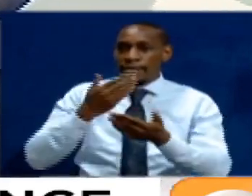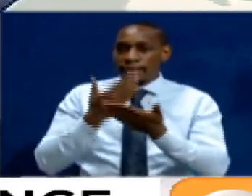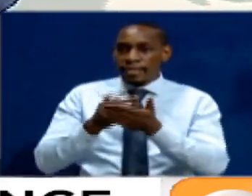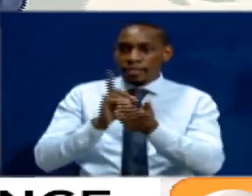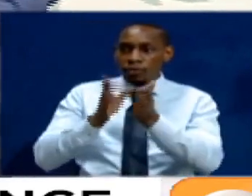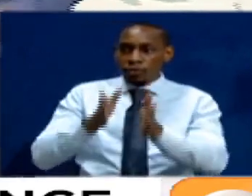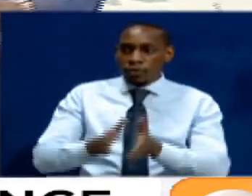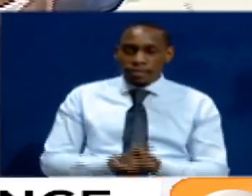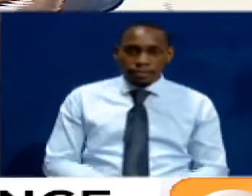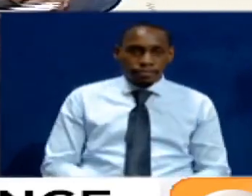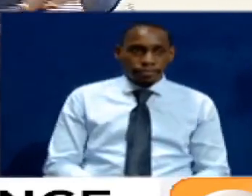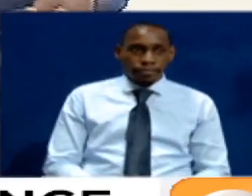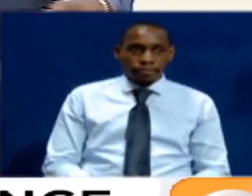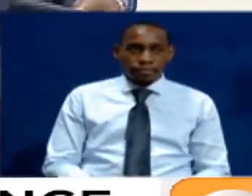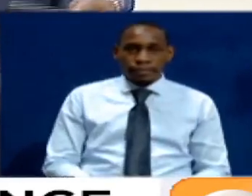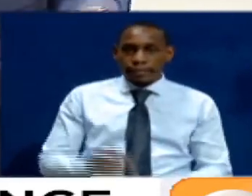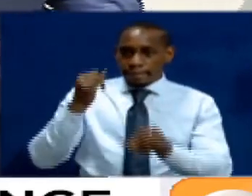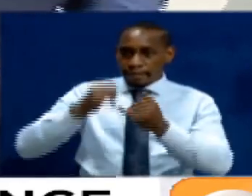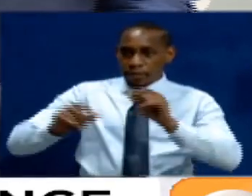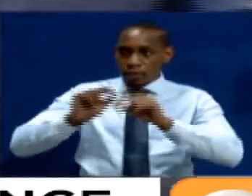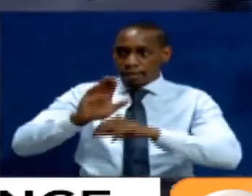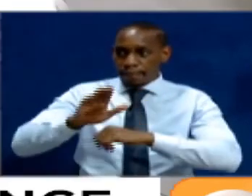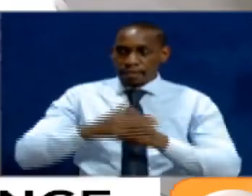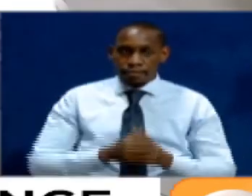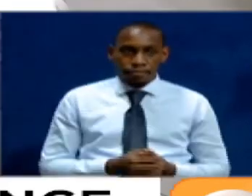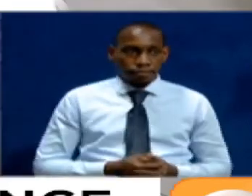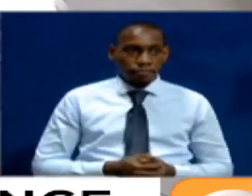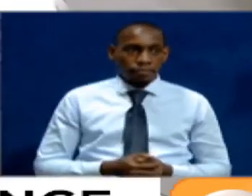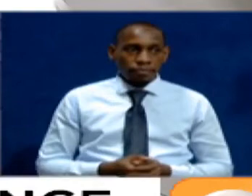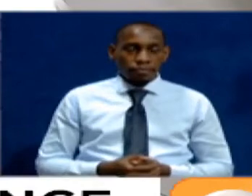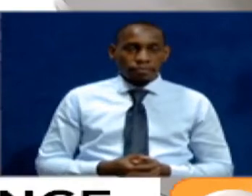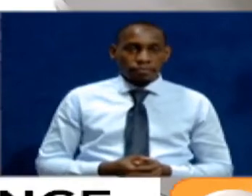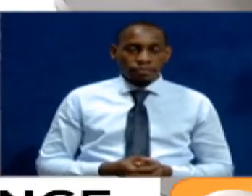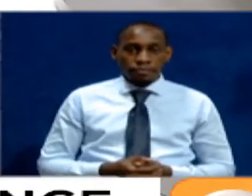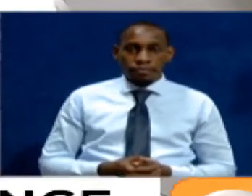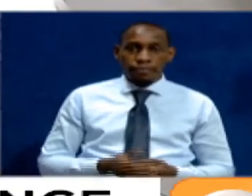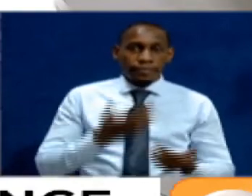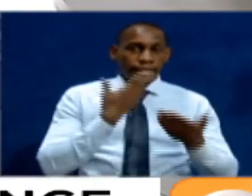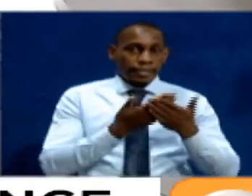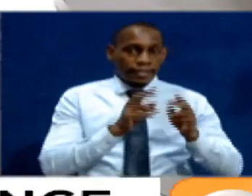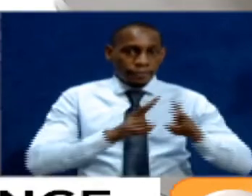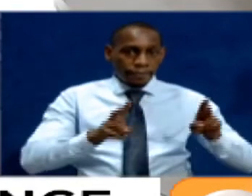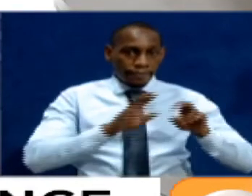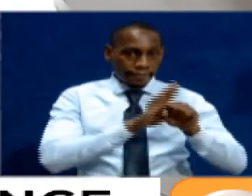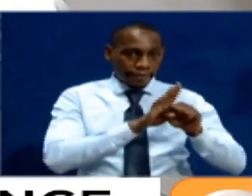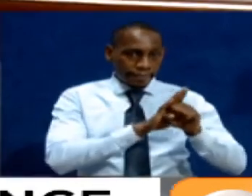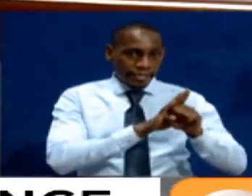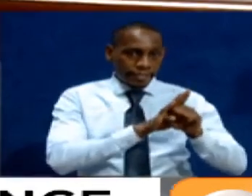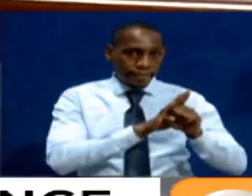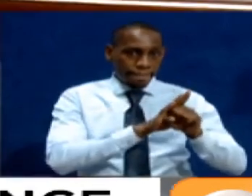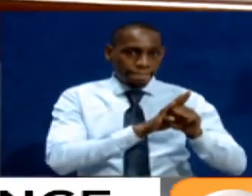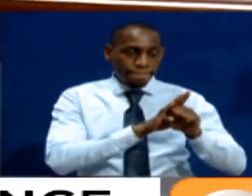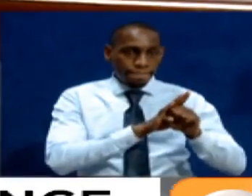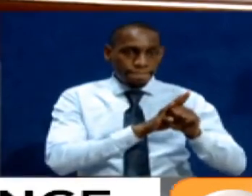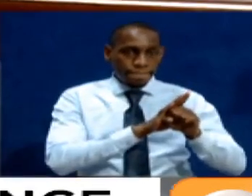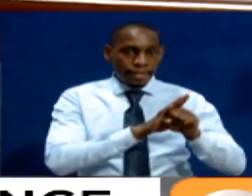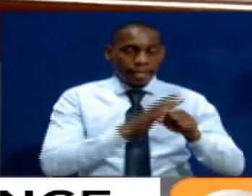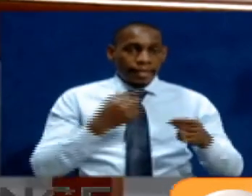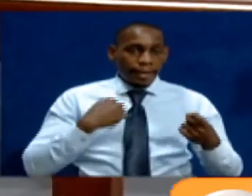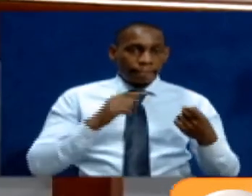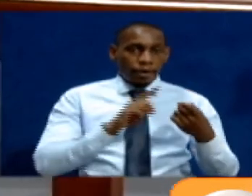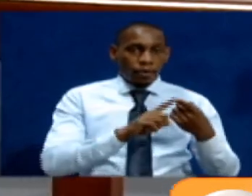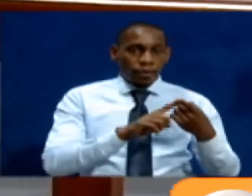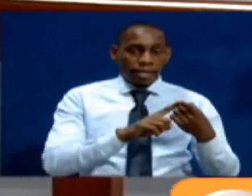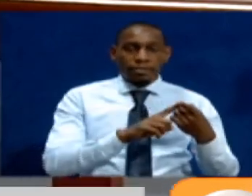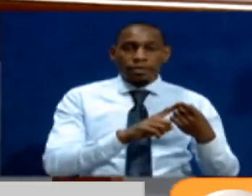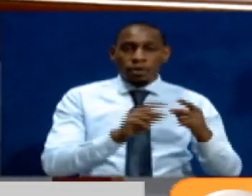you so much. Dr. Willis Akwale, you get the final word. Your thoughts going forward. Yeah, thank you very much. Let me first